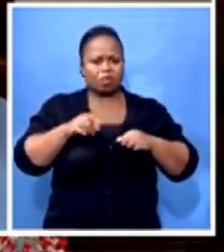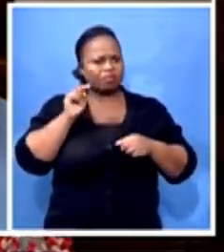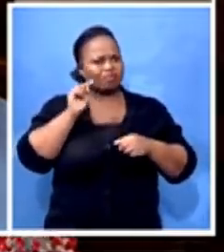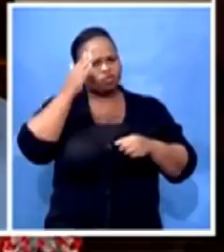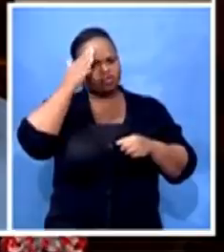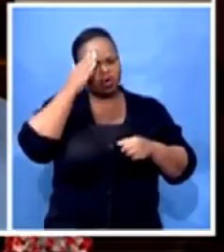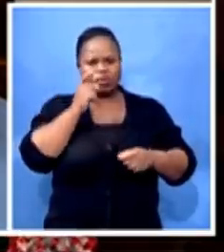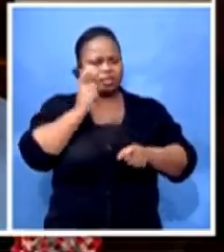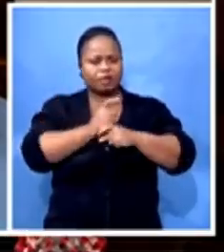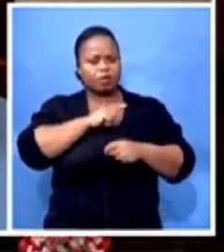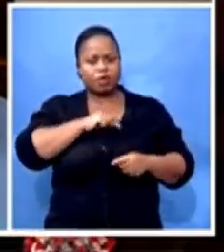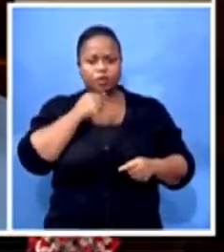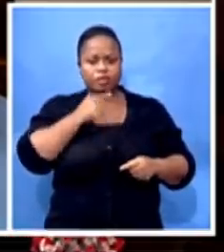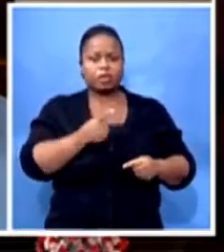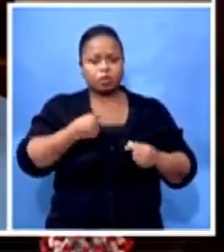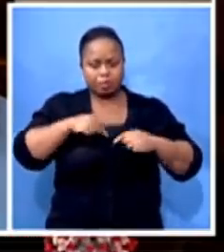this particular space.